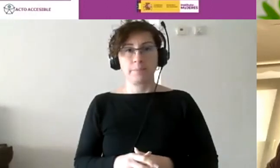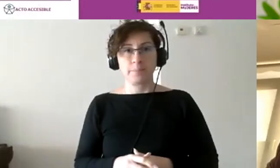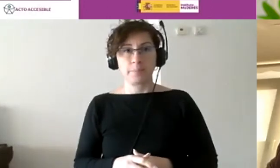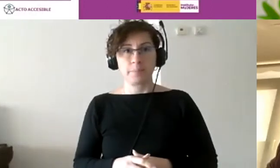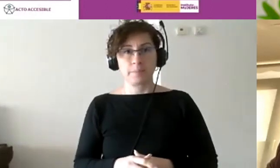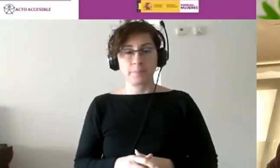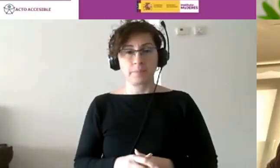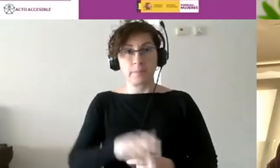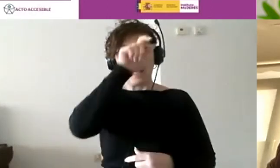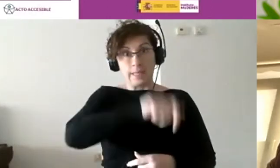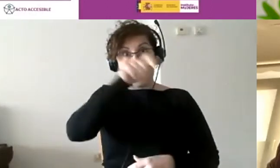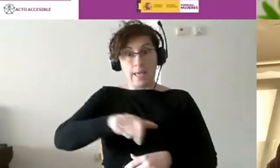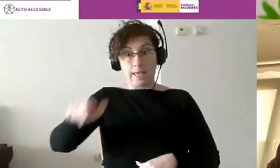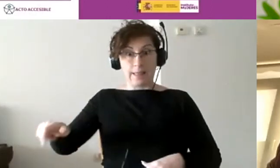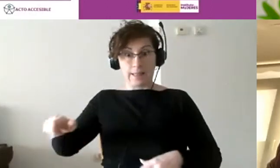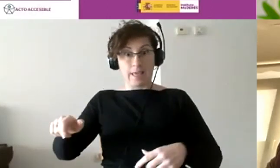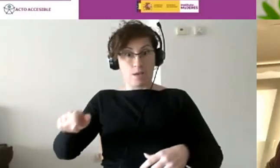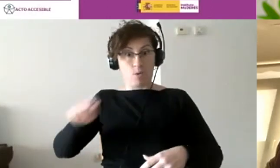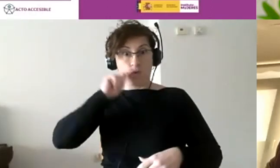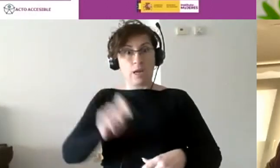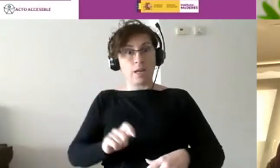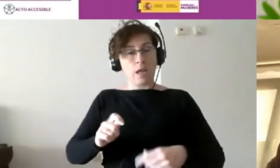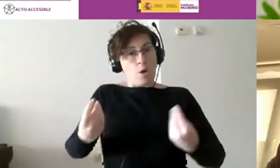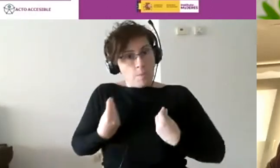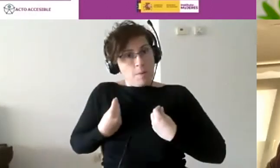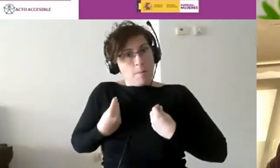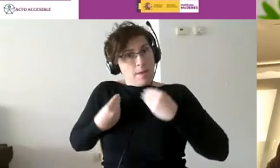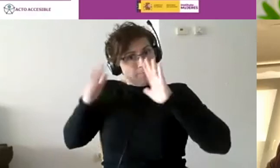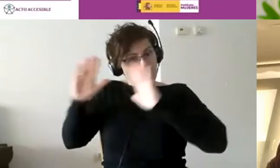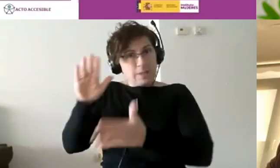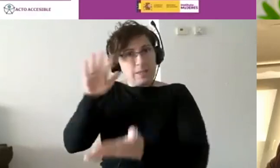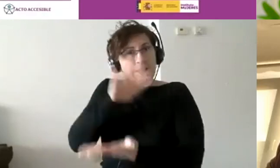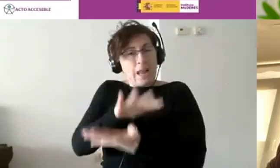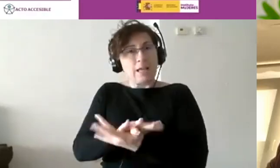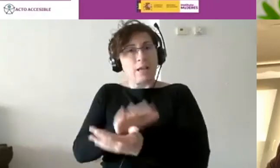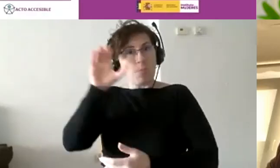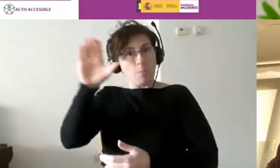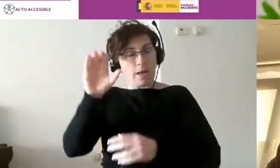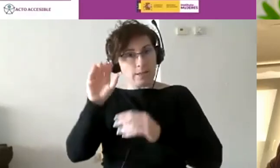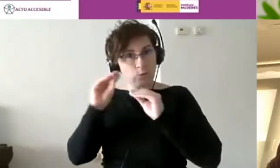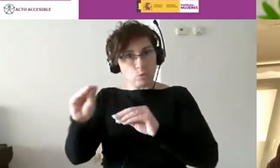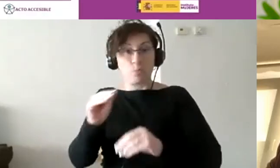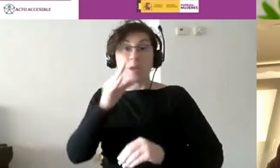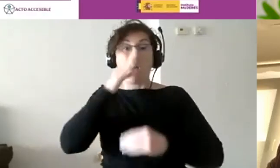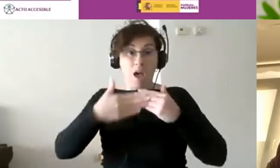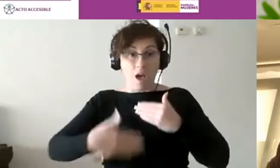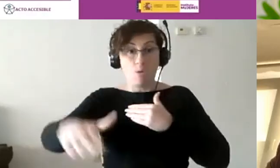back to Ukraine soon, that Ukrainian people can go back to their country. And now we would